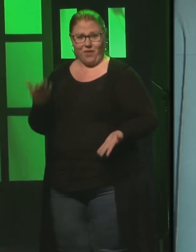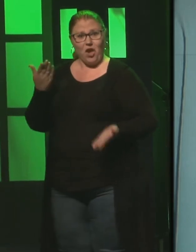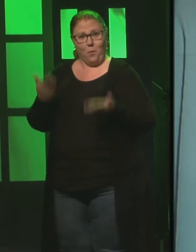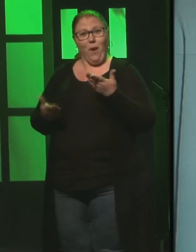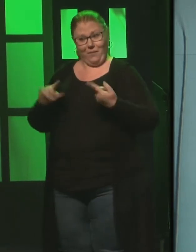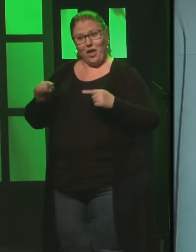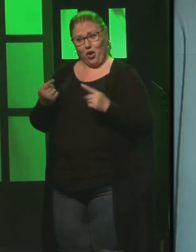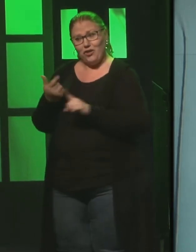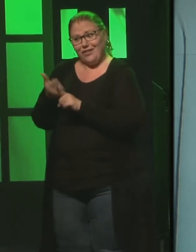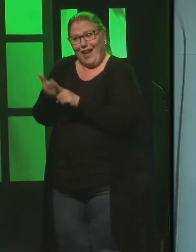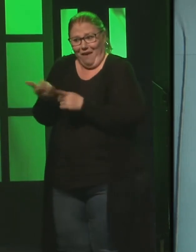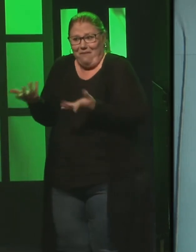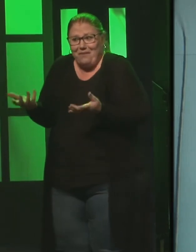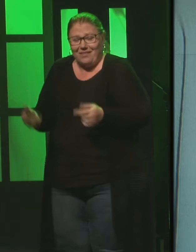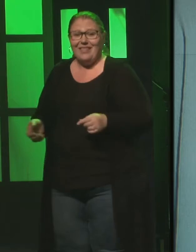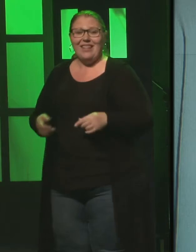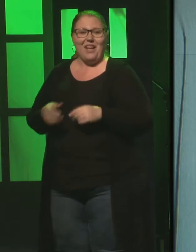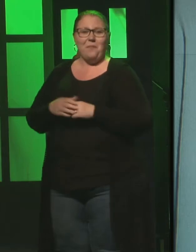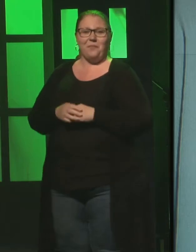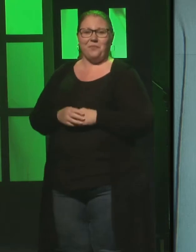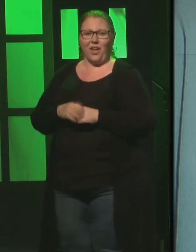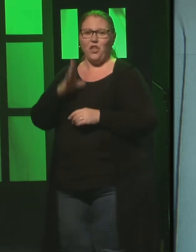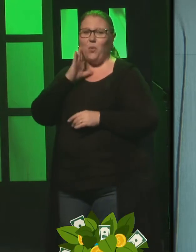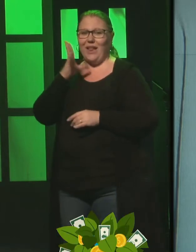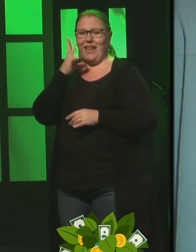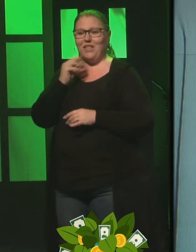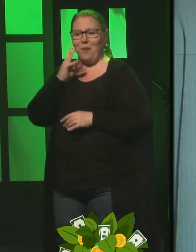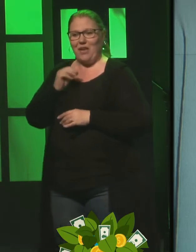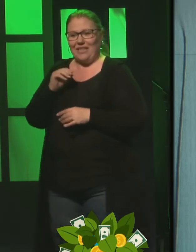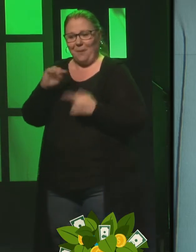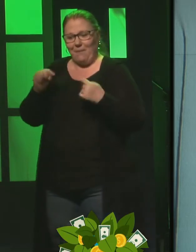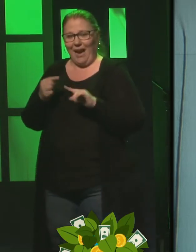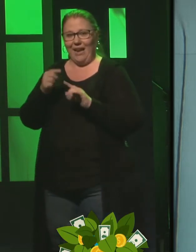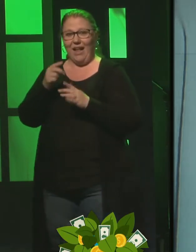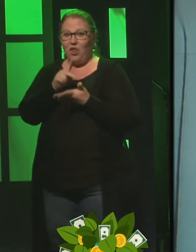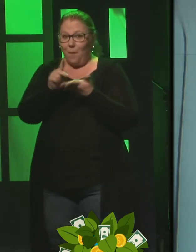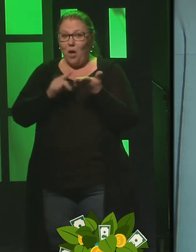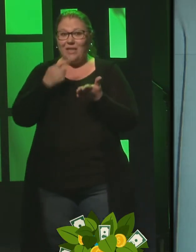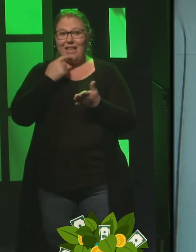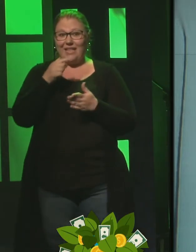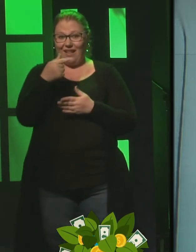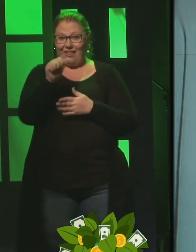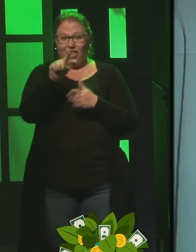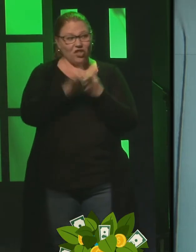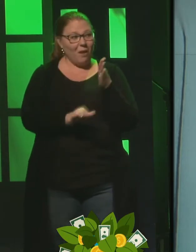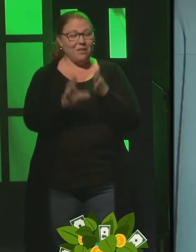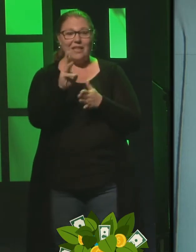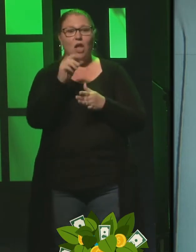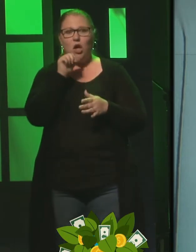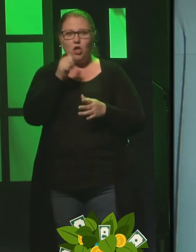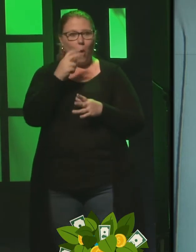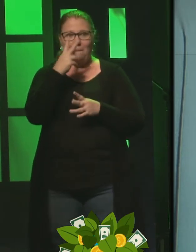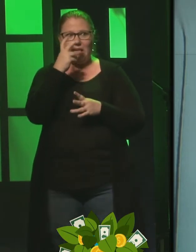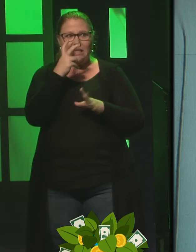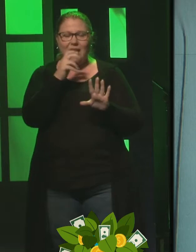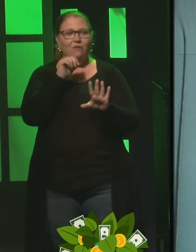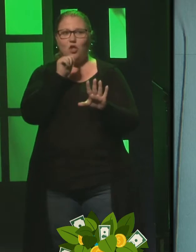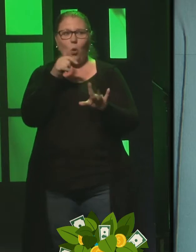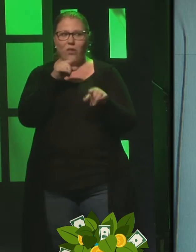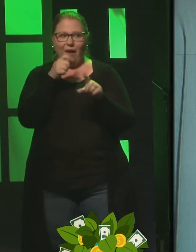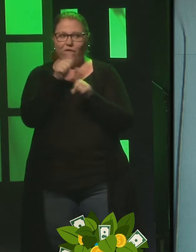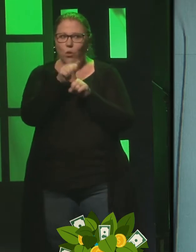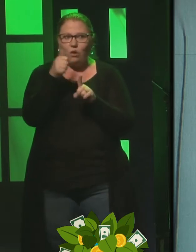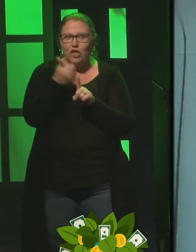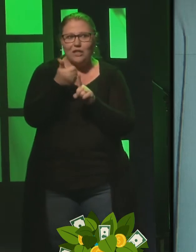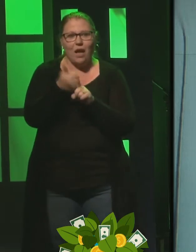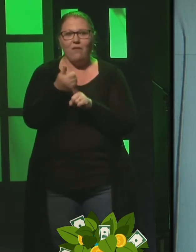get hurt, though. You're going to experience some pain. Paul says it like this in Galatians chapter 6. He says, don't be deceived. Don't fool yourself. God